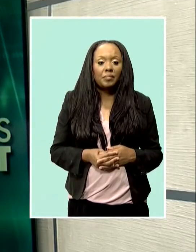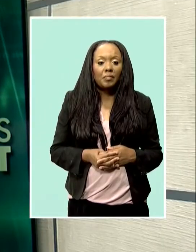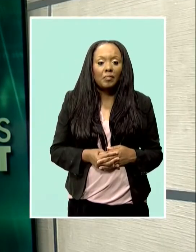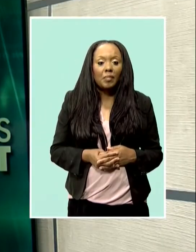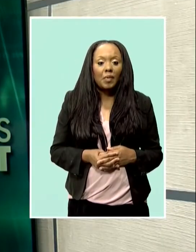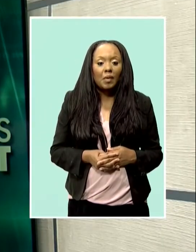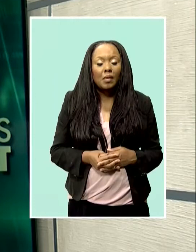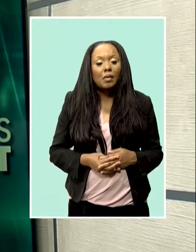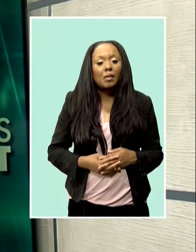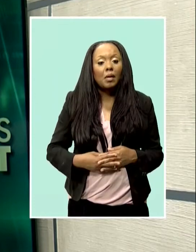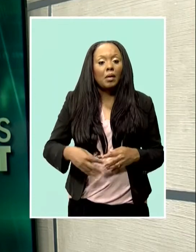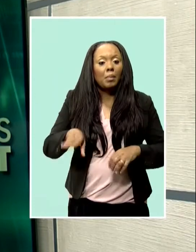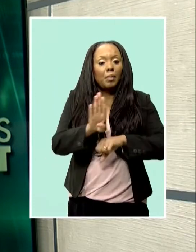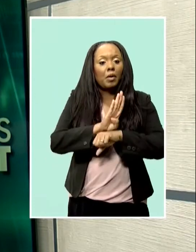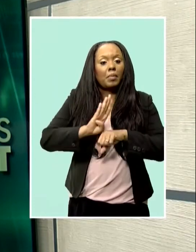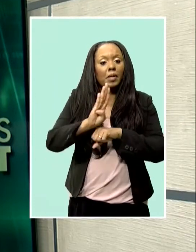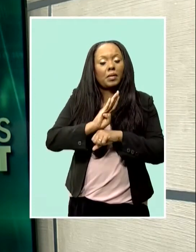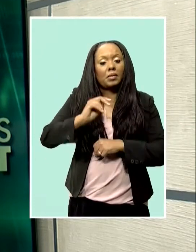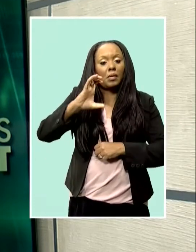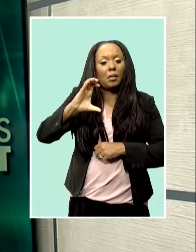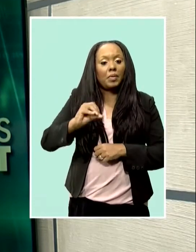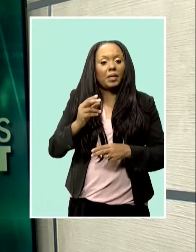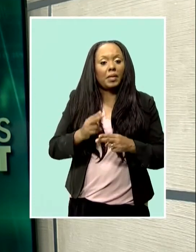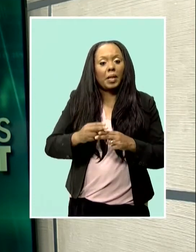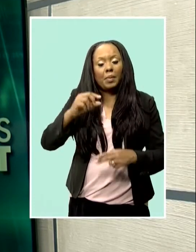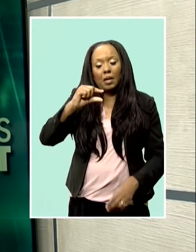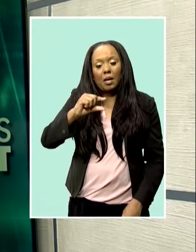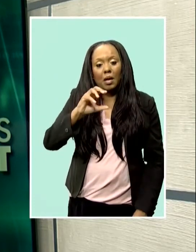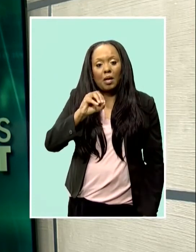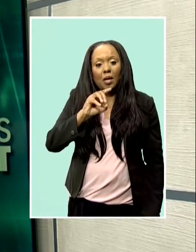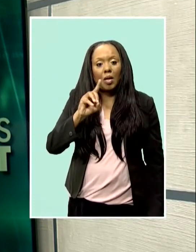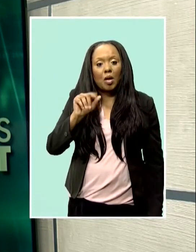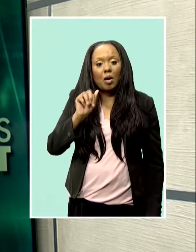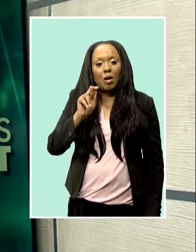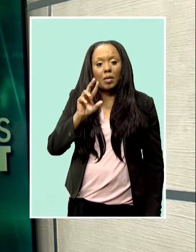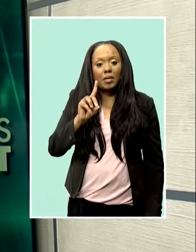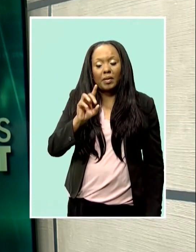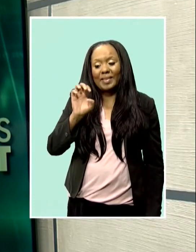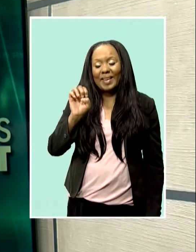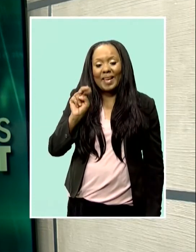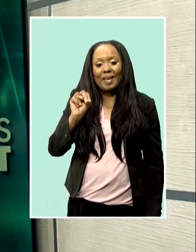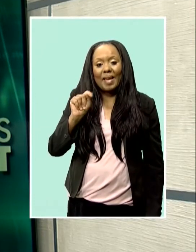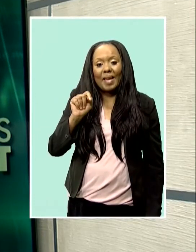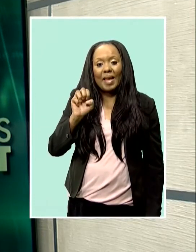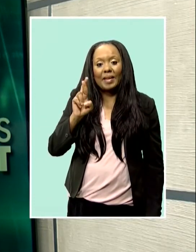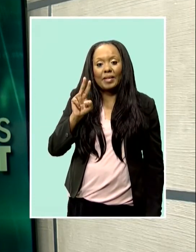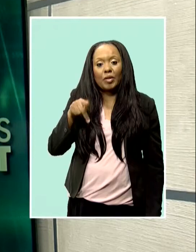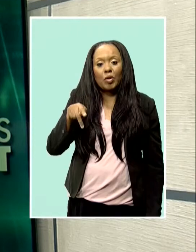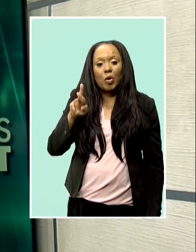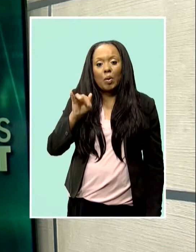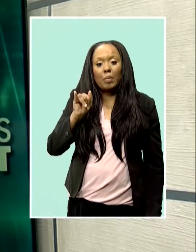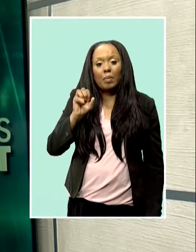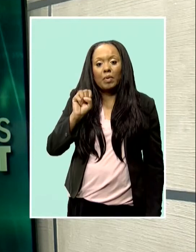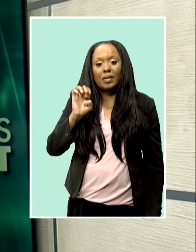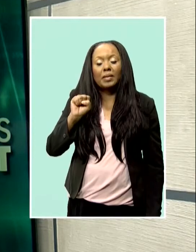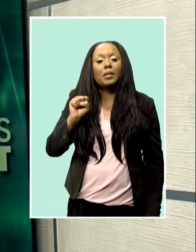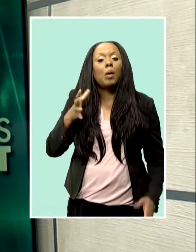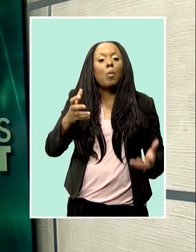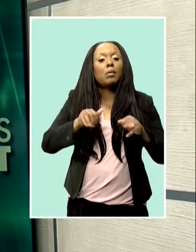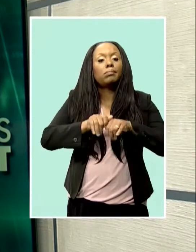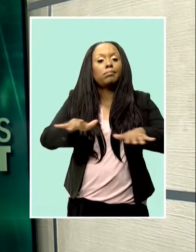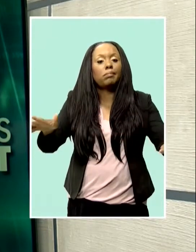Local conglomerate Goddard Enterprises Limited is spreading its wings. It's looking to spend $40 million U.S. dollars to acquire